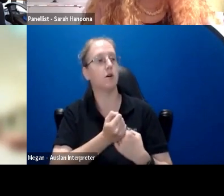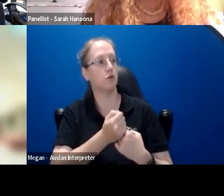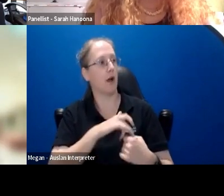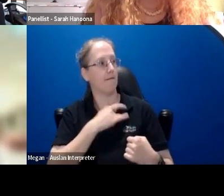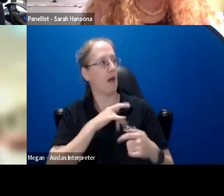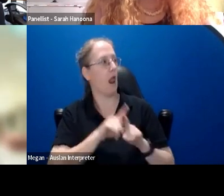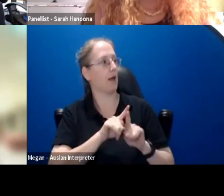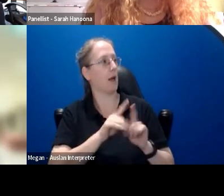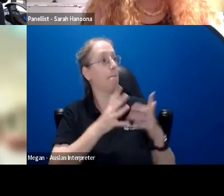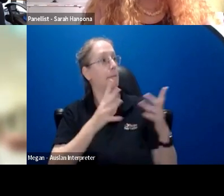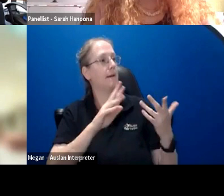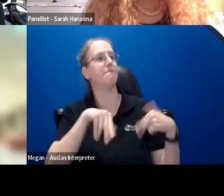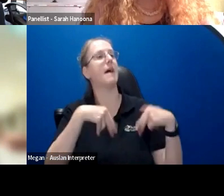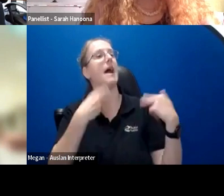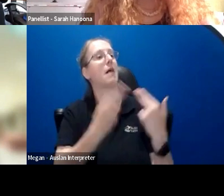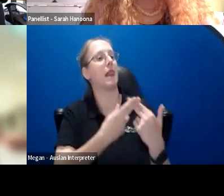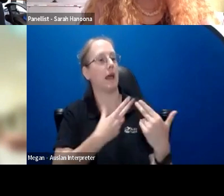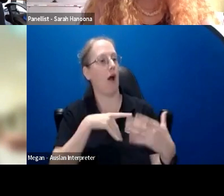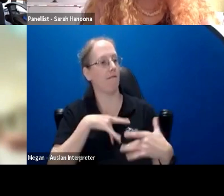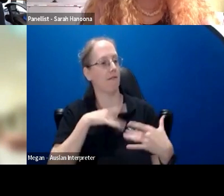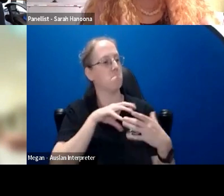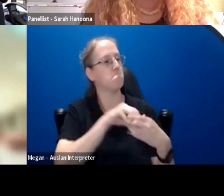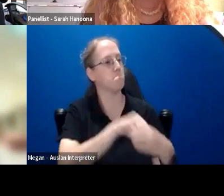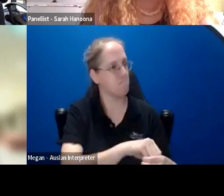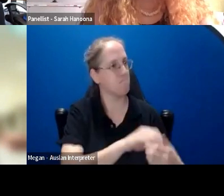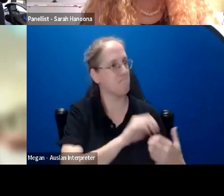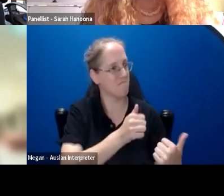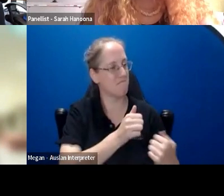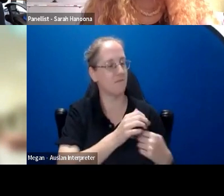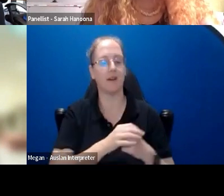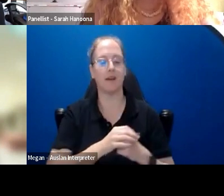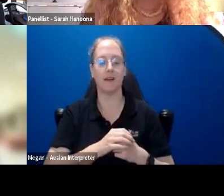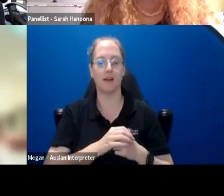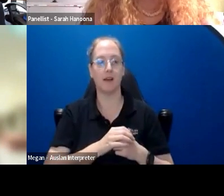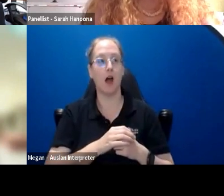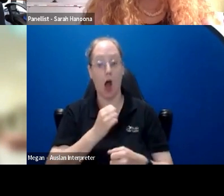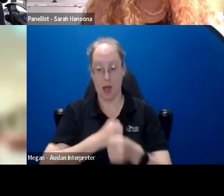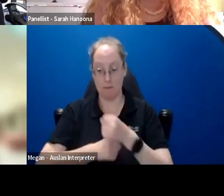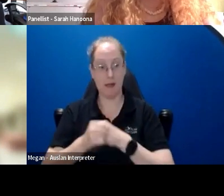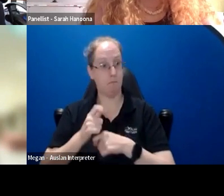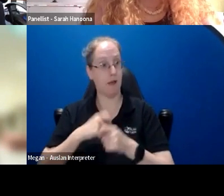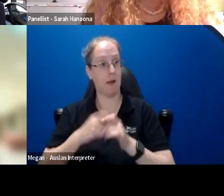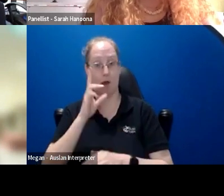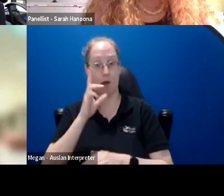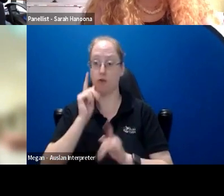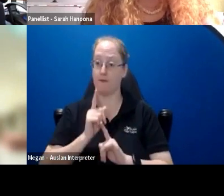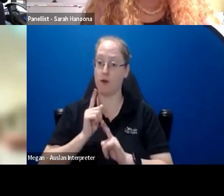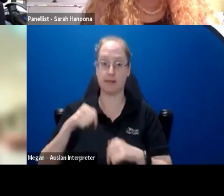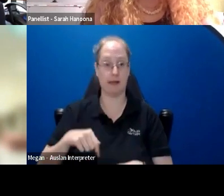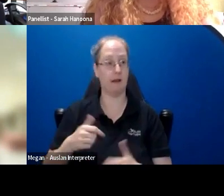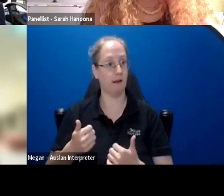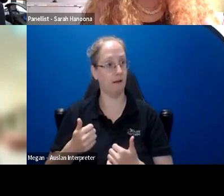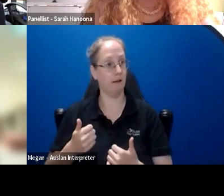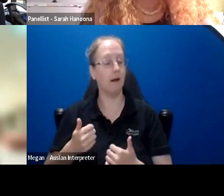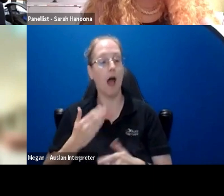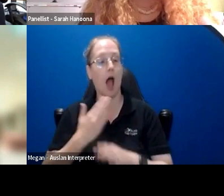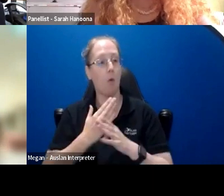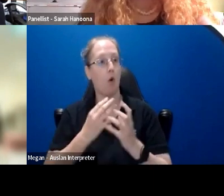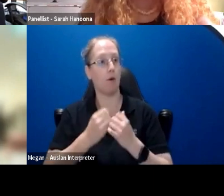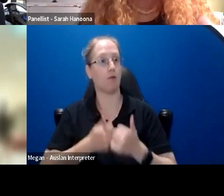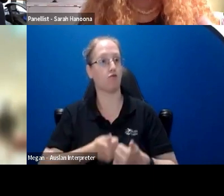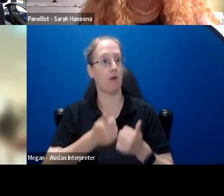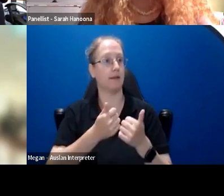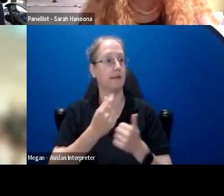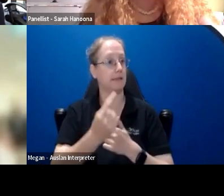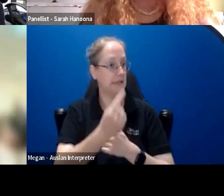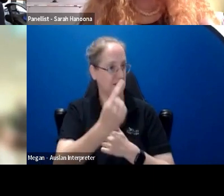where I feel belonged, and people, like I got to work here as a youth advisor and like to work with a great individual